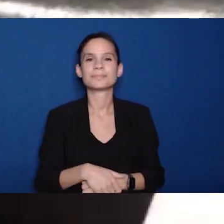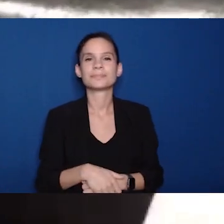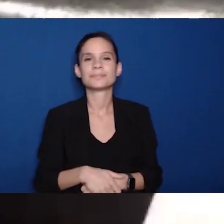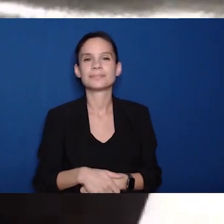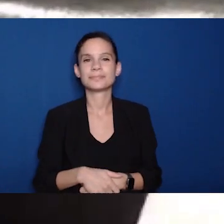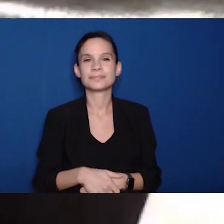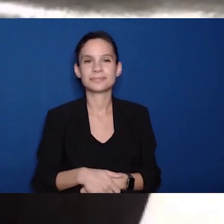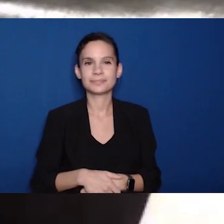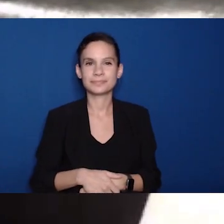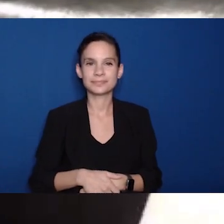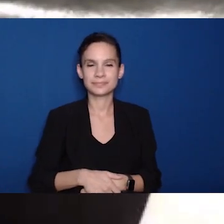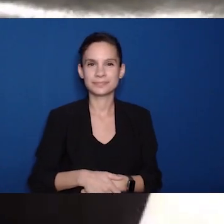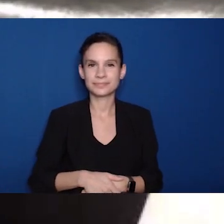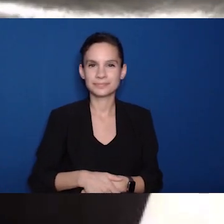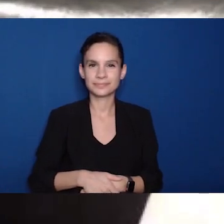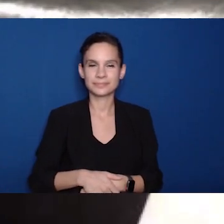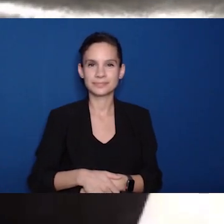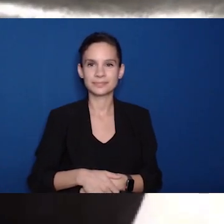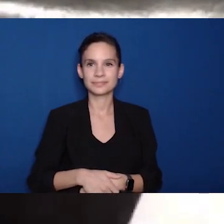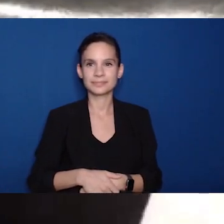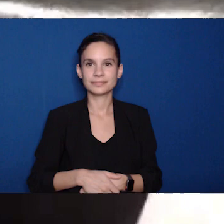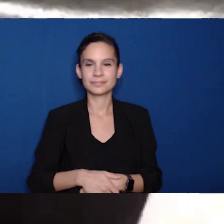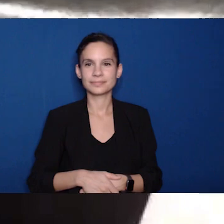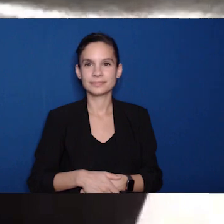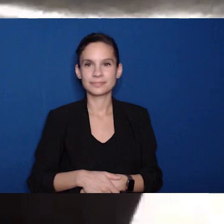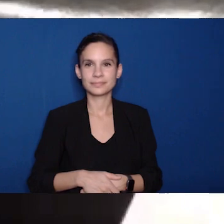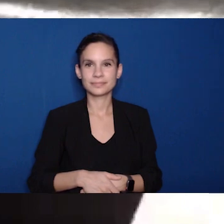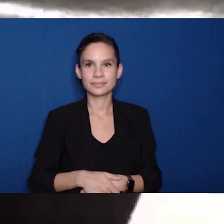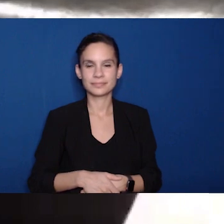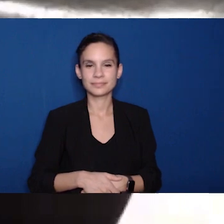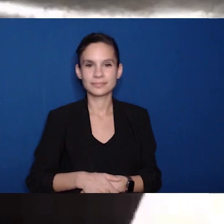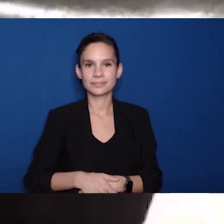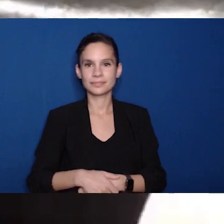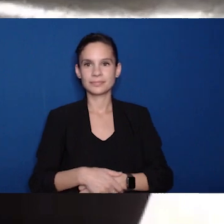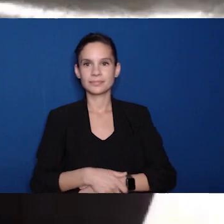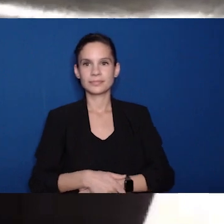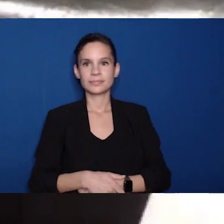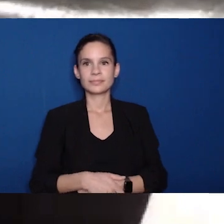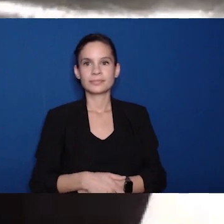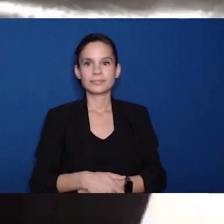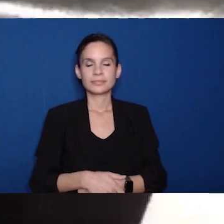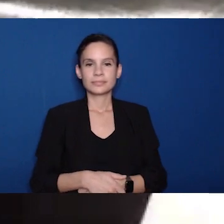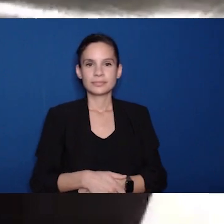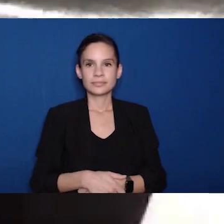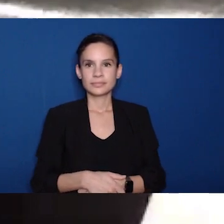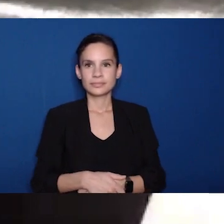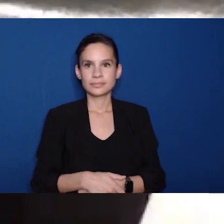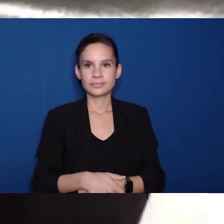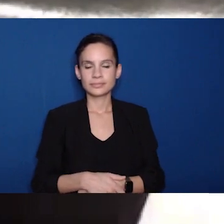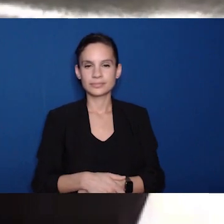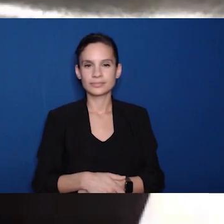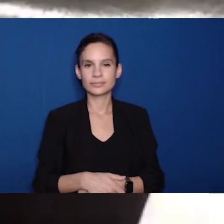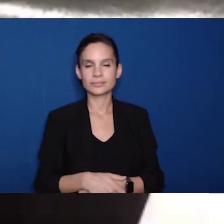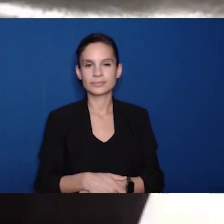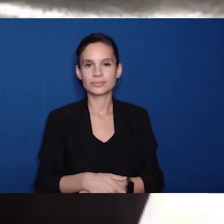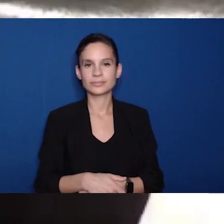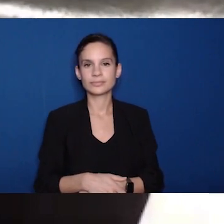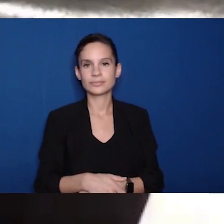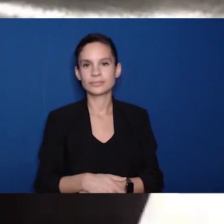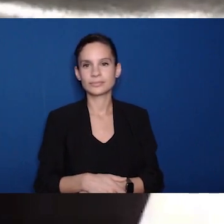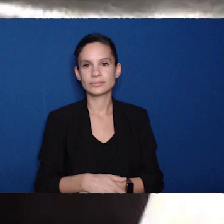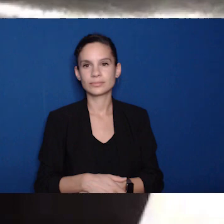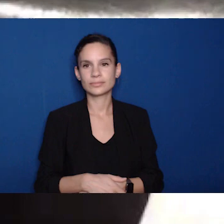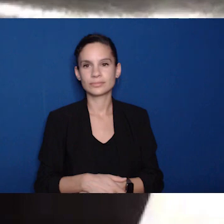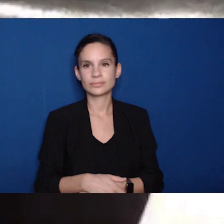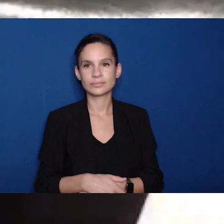kuti muno munyika. Tinovimba kuti murambe makabatana. Ngatirambe takabatana nguva inoyi. Inguva yekuti